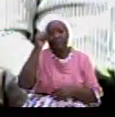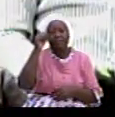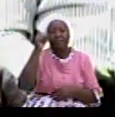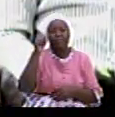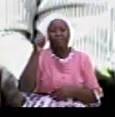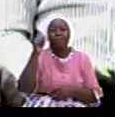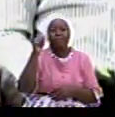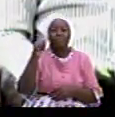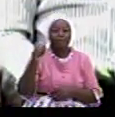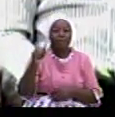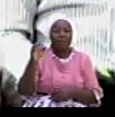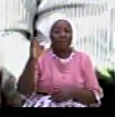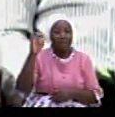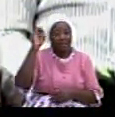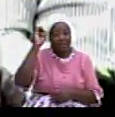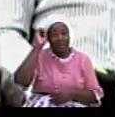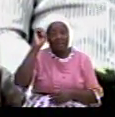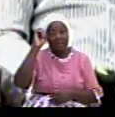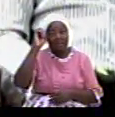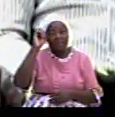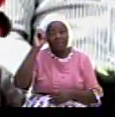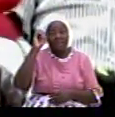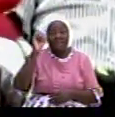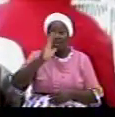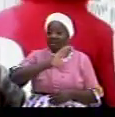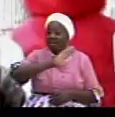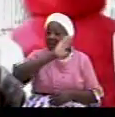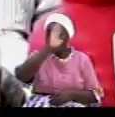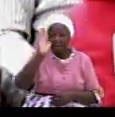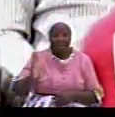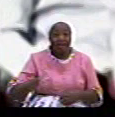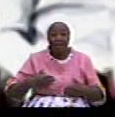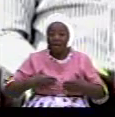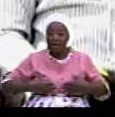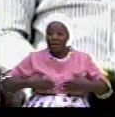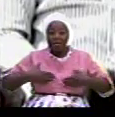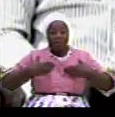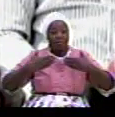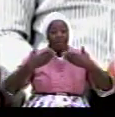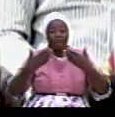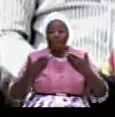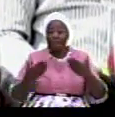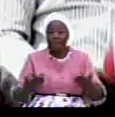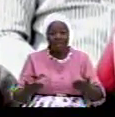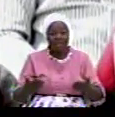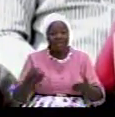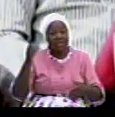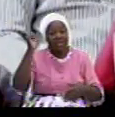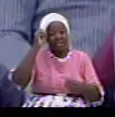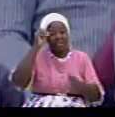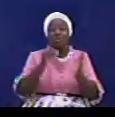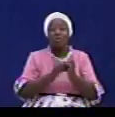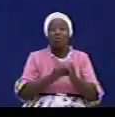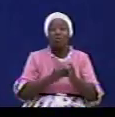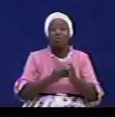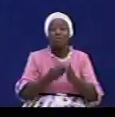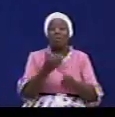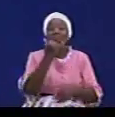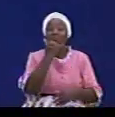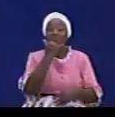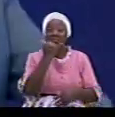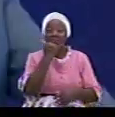He never confessed his own error, his own